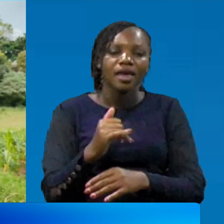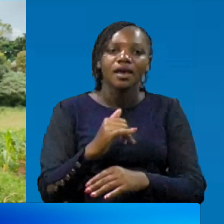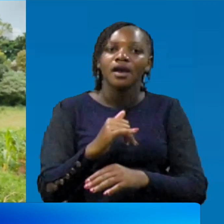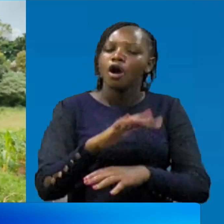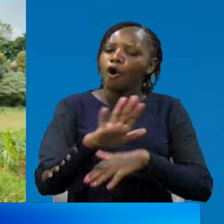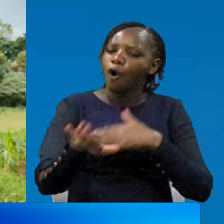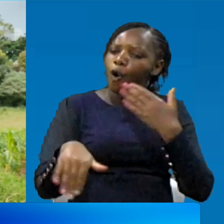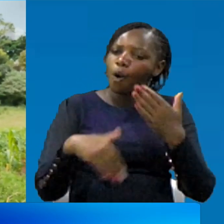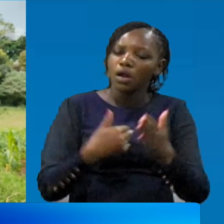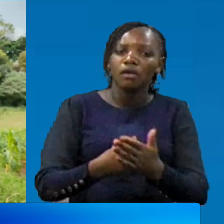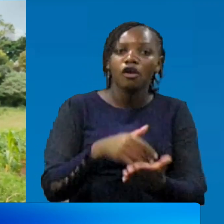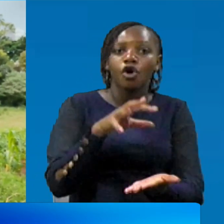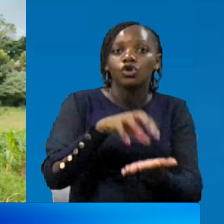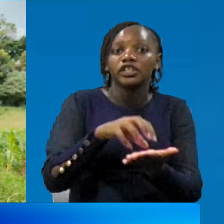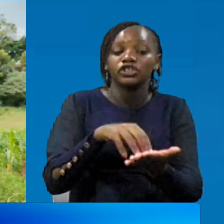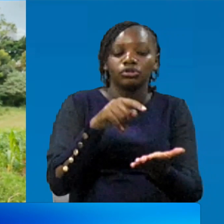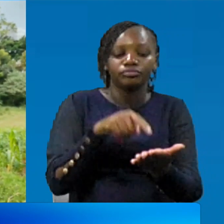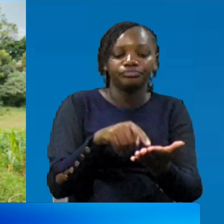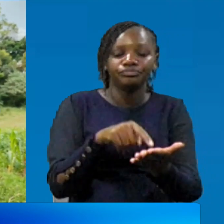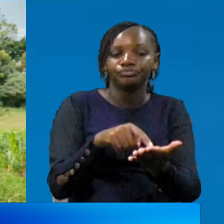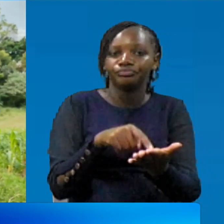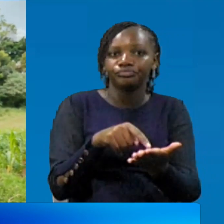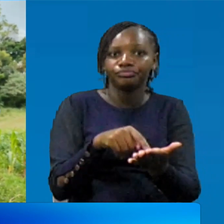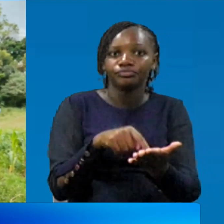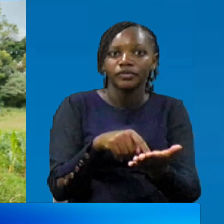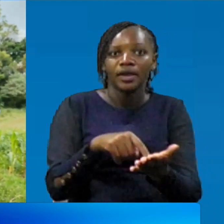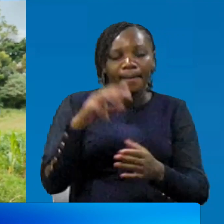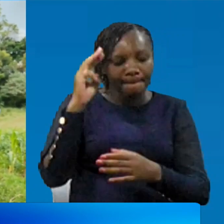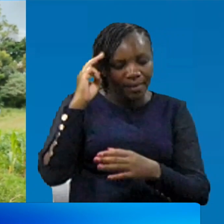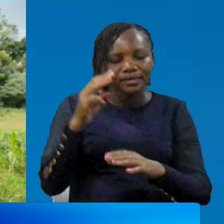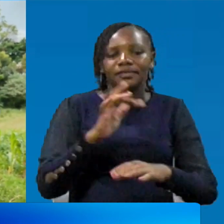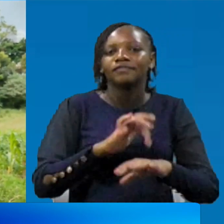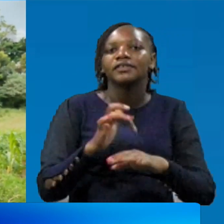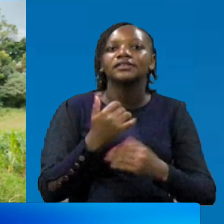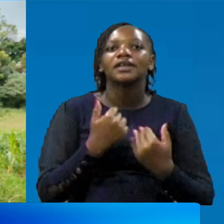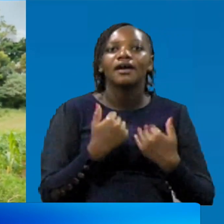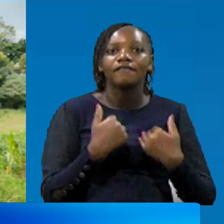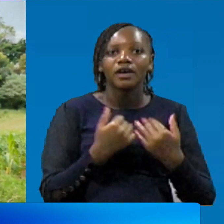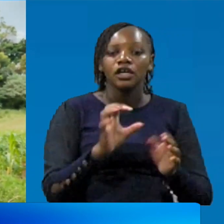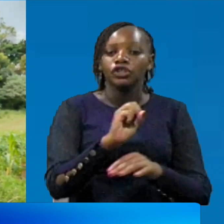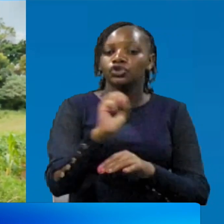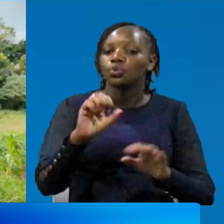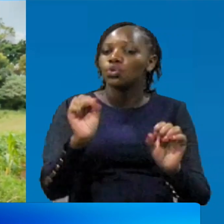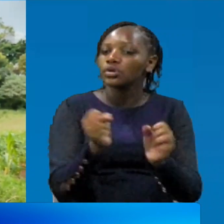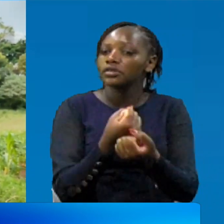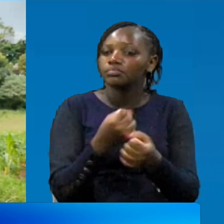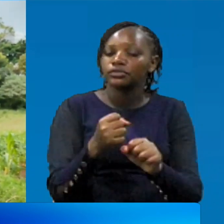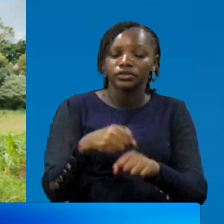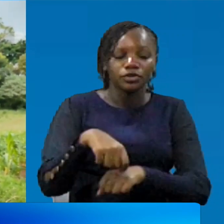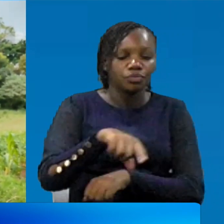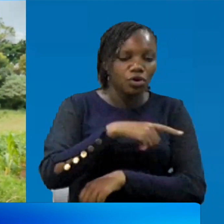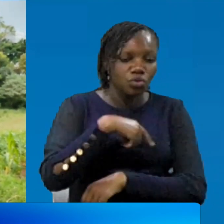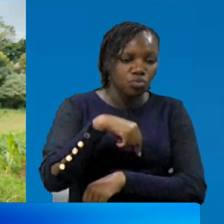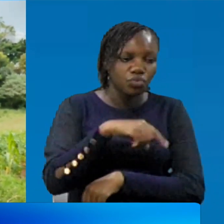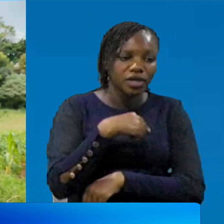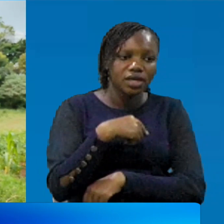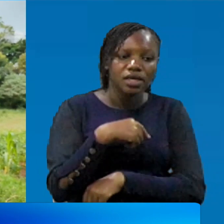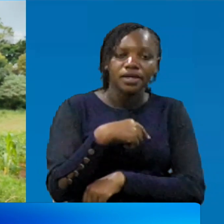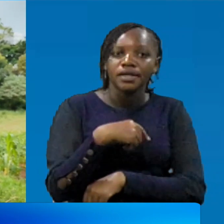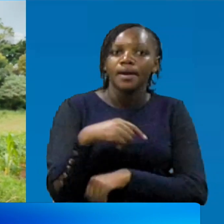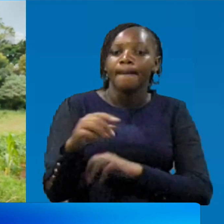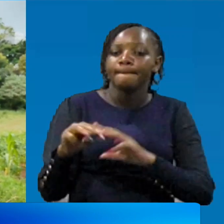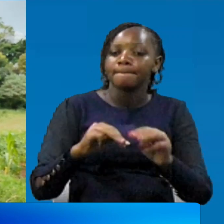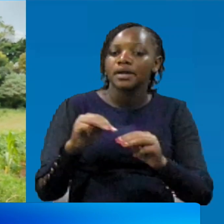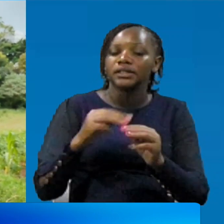condition, it is the mind which is affected. So we cannot manage physical if again we fail